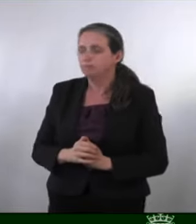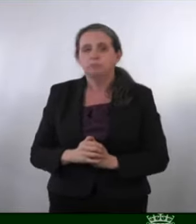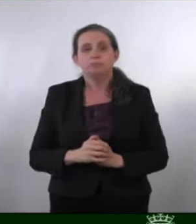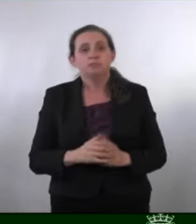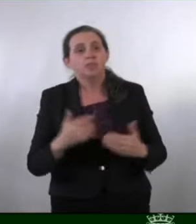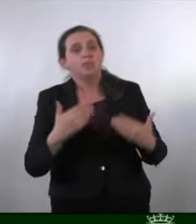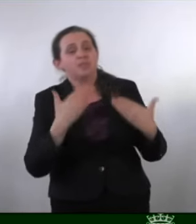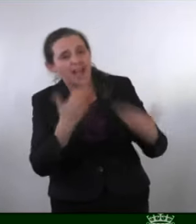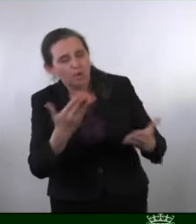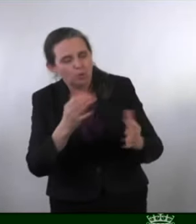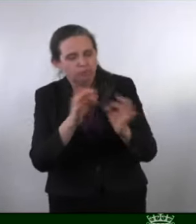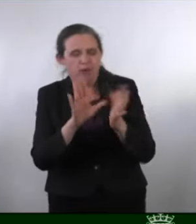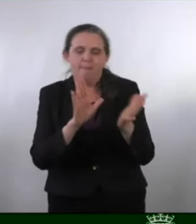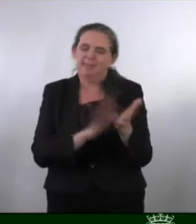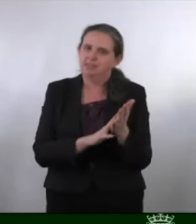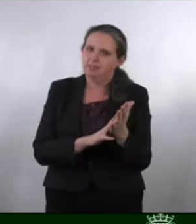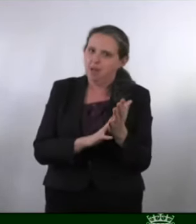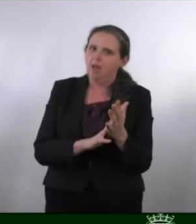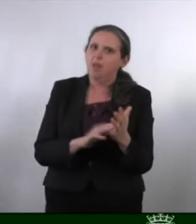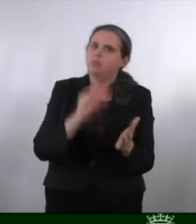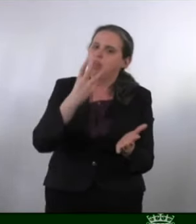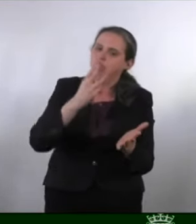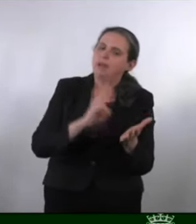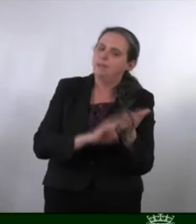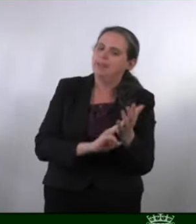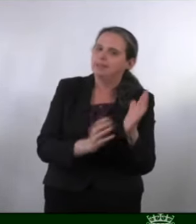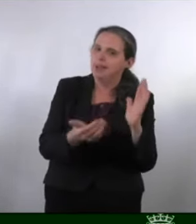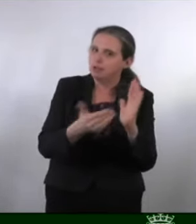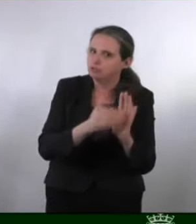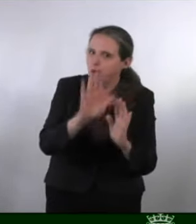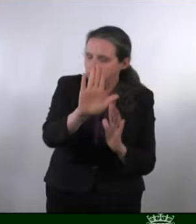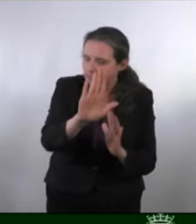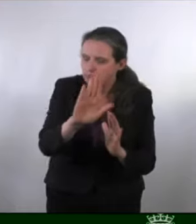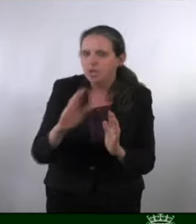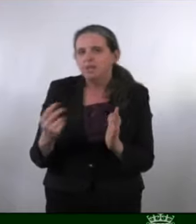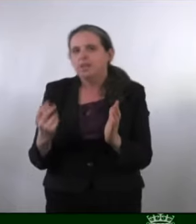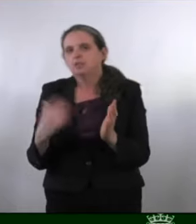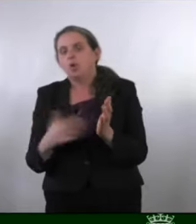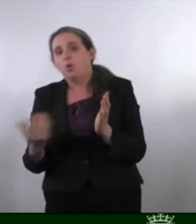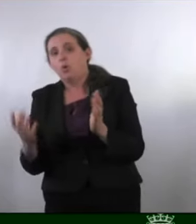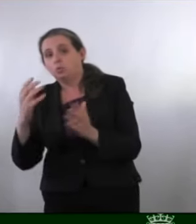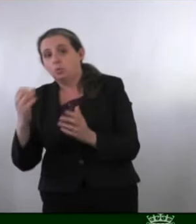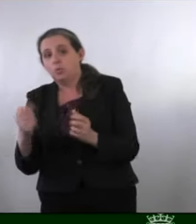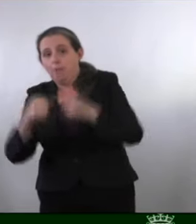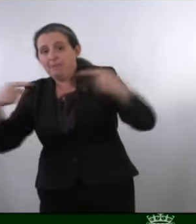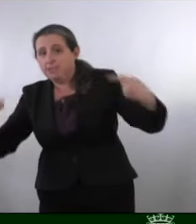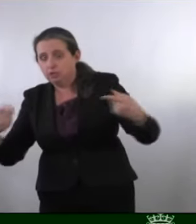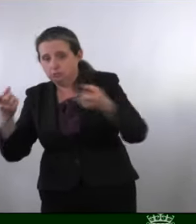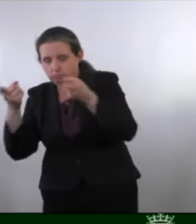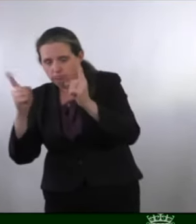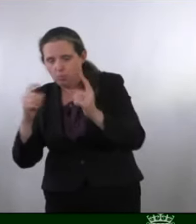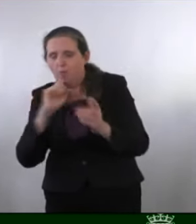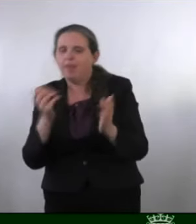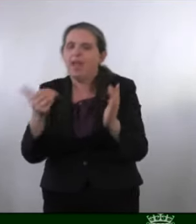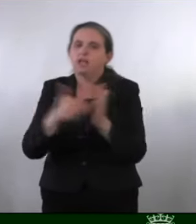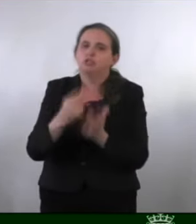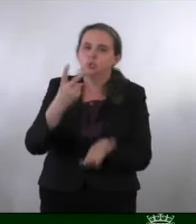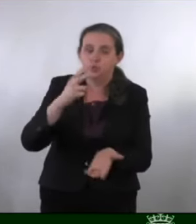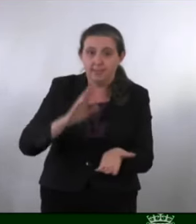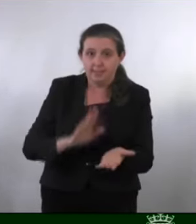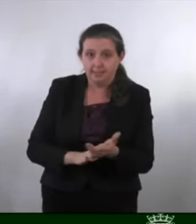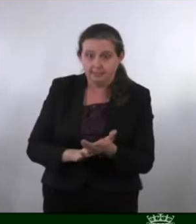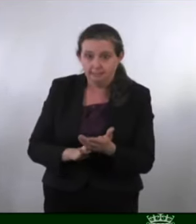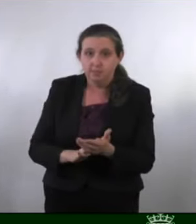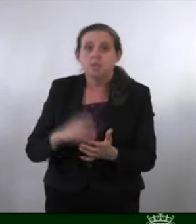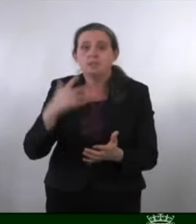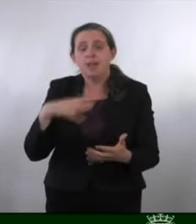minutes over, so can I say to the opposition an extra 2 minutes and to the SNP an extra minute? I now call the Leader of the Opposition, Right Honourable